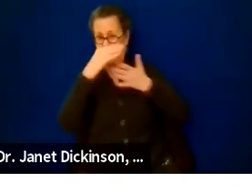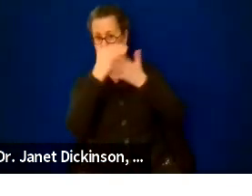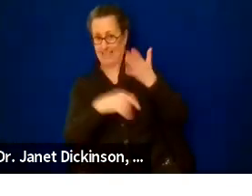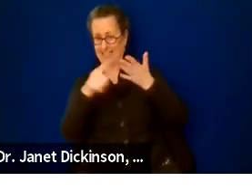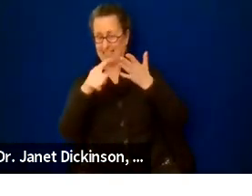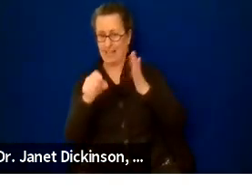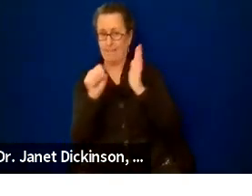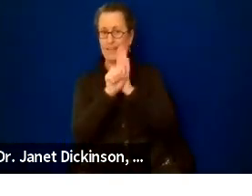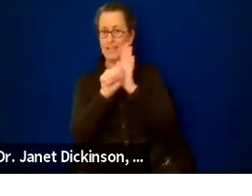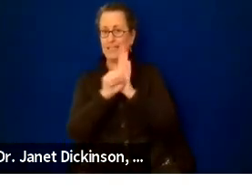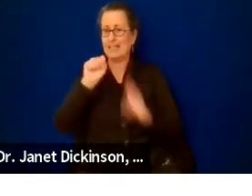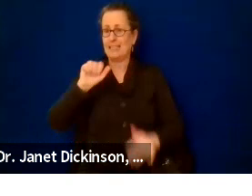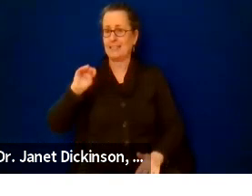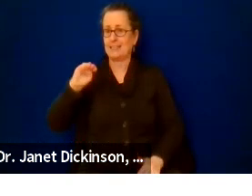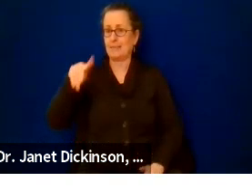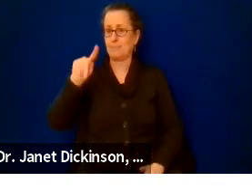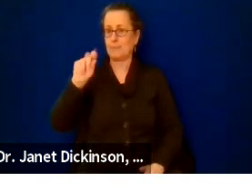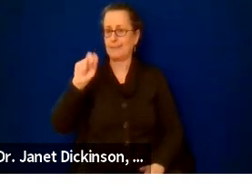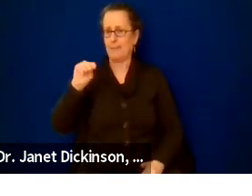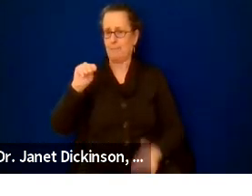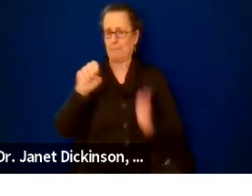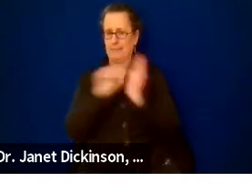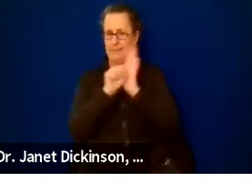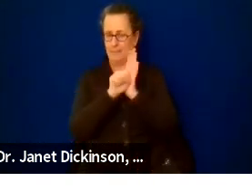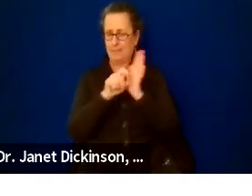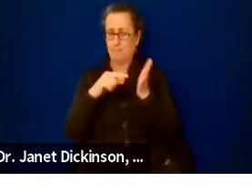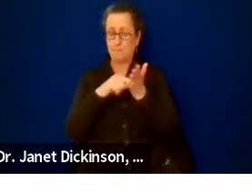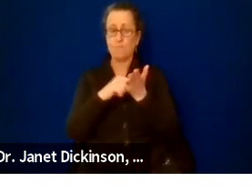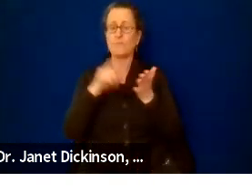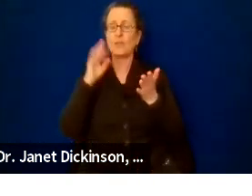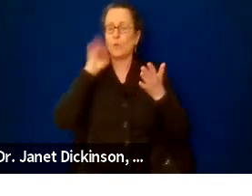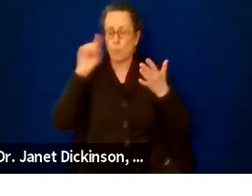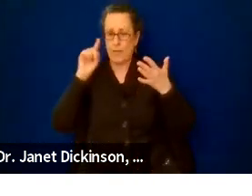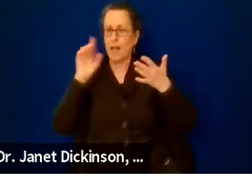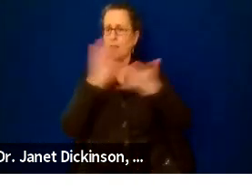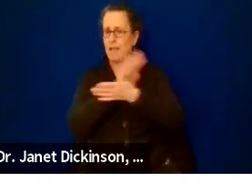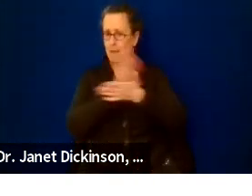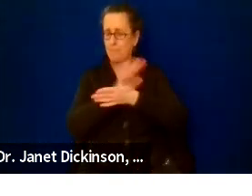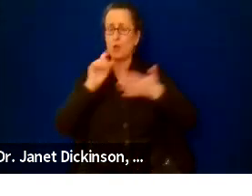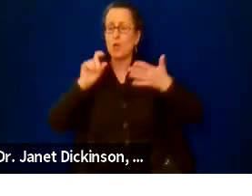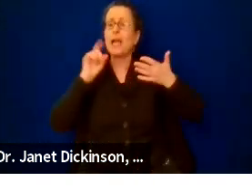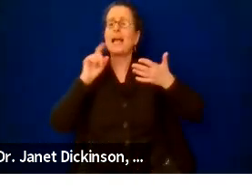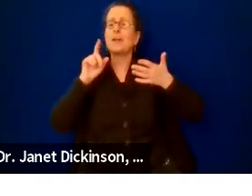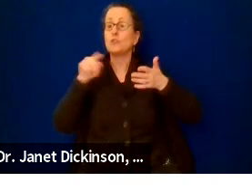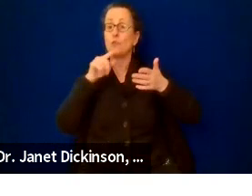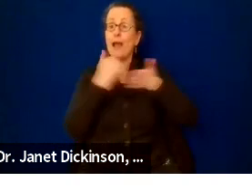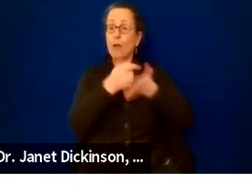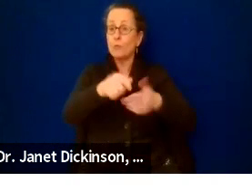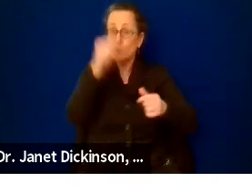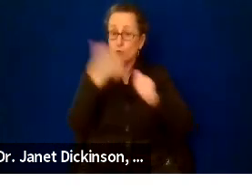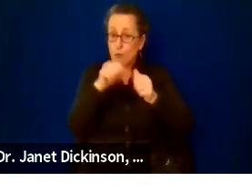that we're asking parents to sign to say that you'll partner with us and check for these symptoms during the